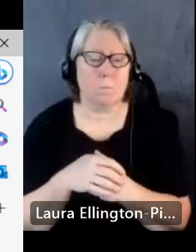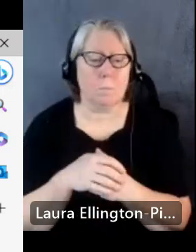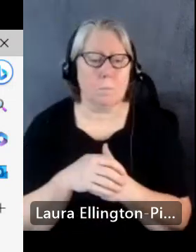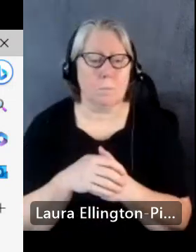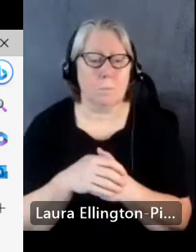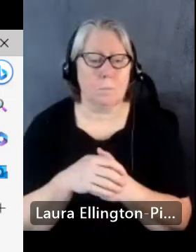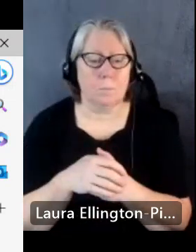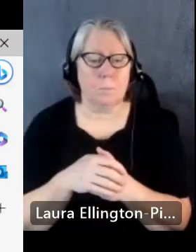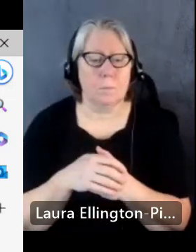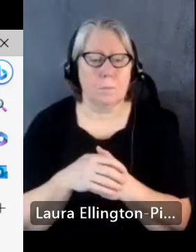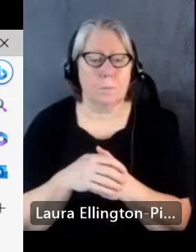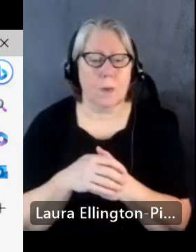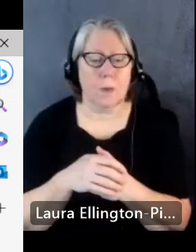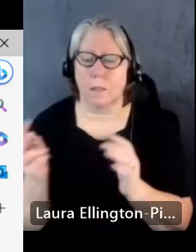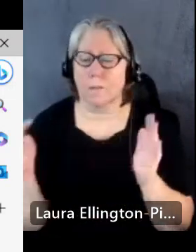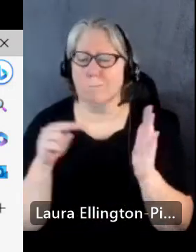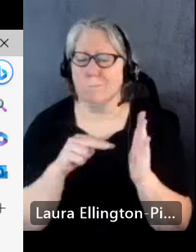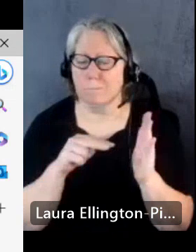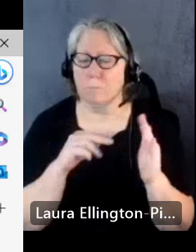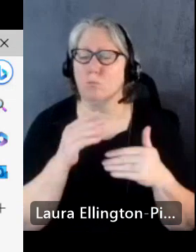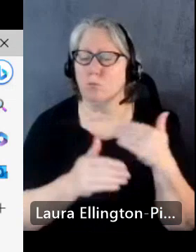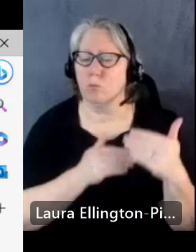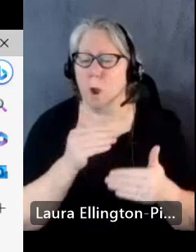And then you have to go back to process monitor.